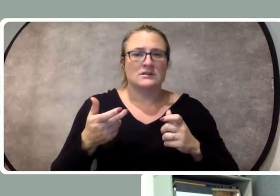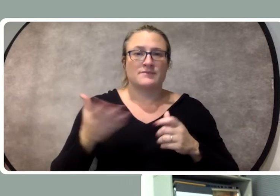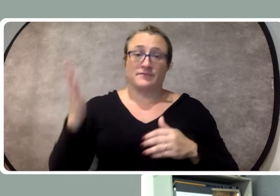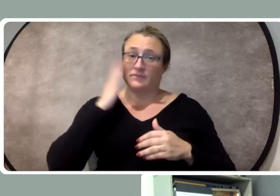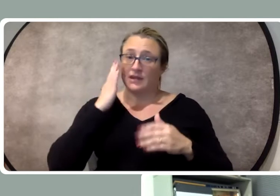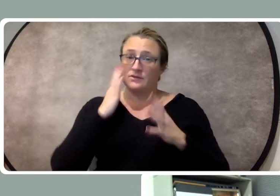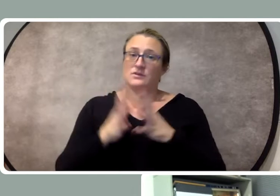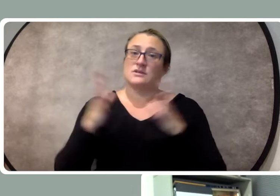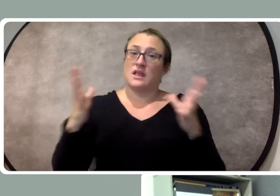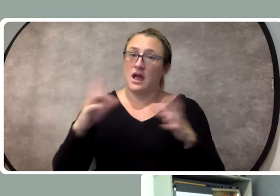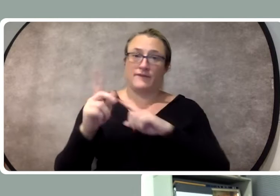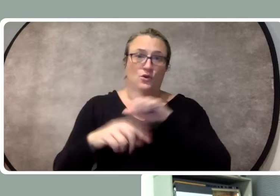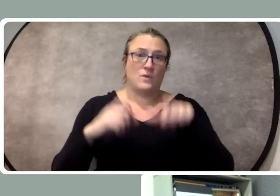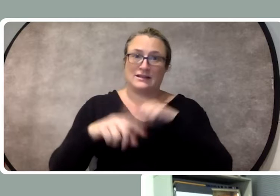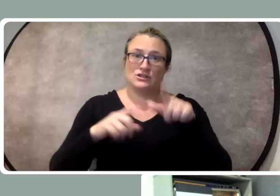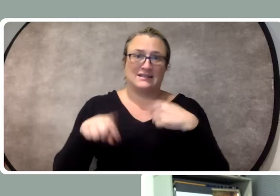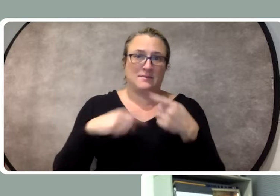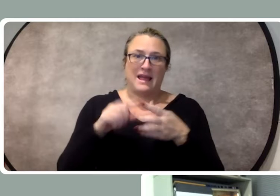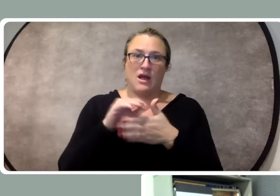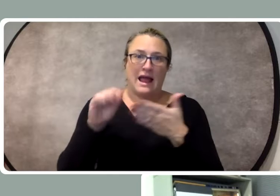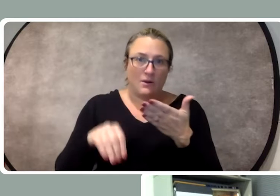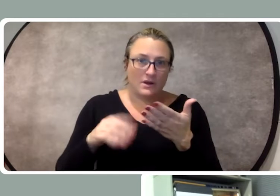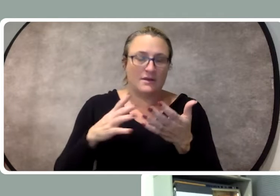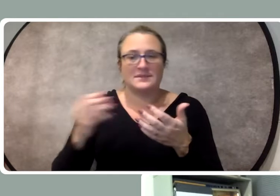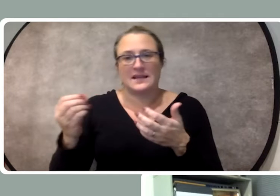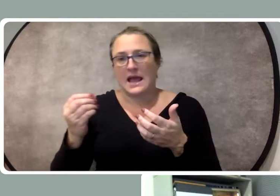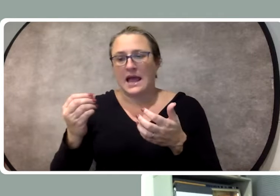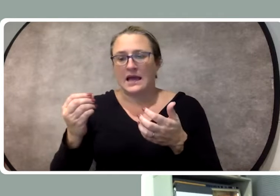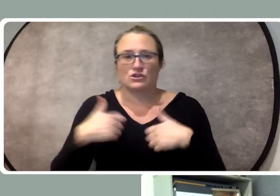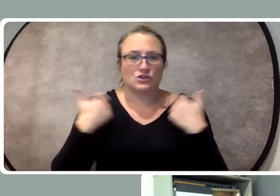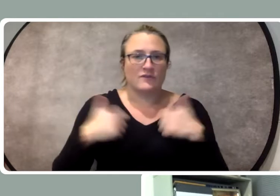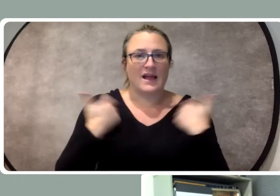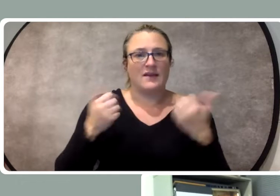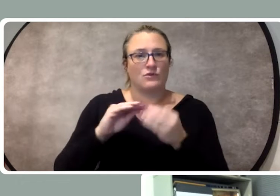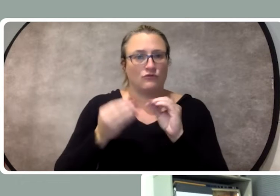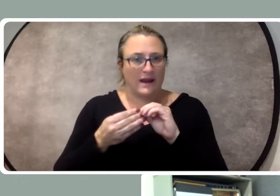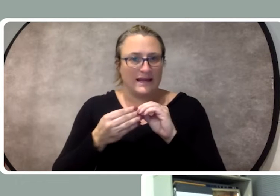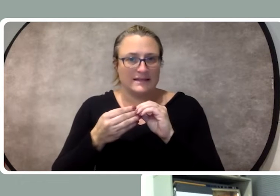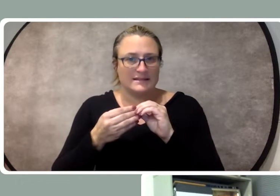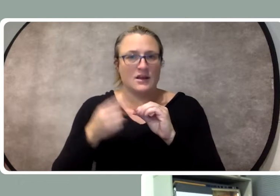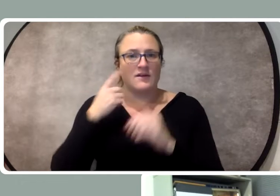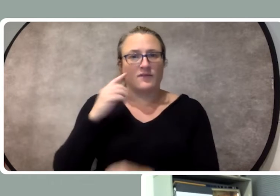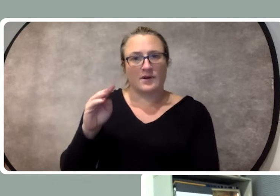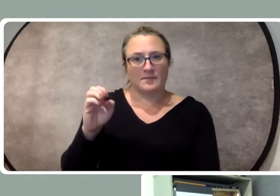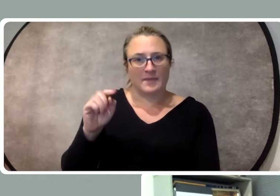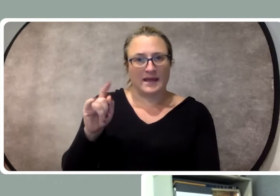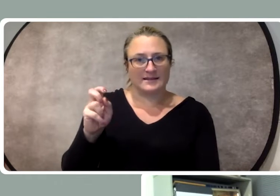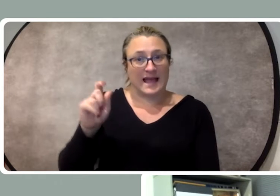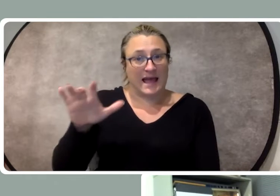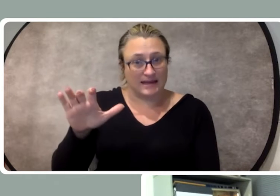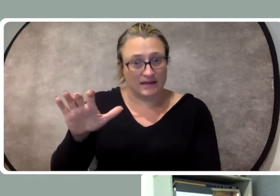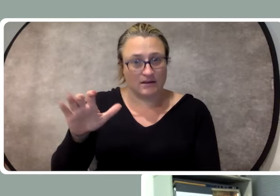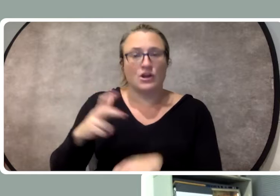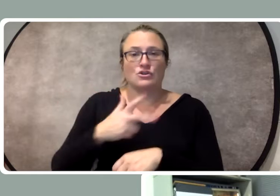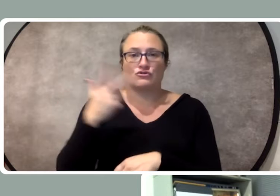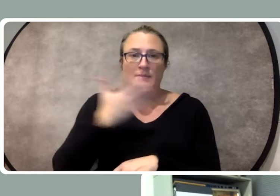of questions about outcomes and about survival rates in metastatic triple-negative breast cancer.